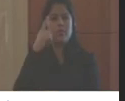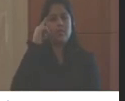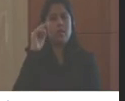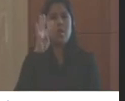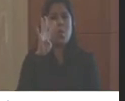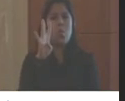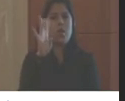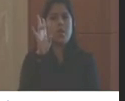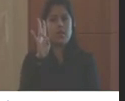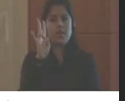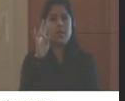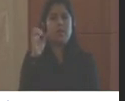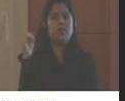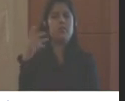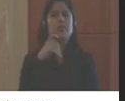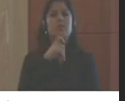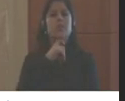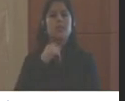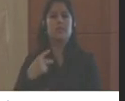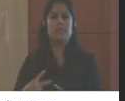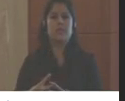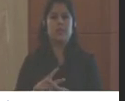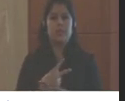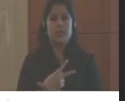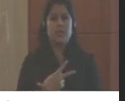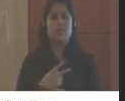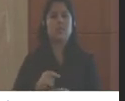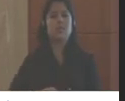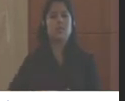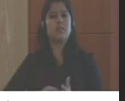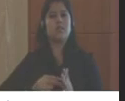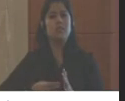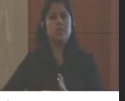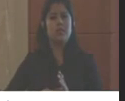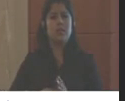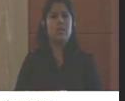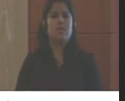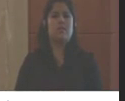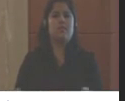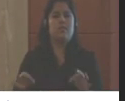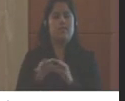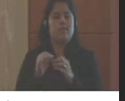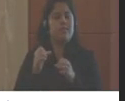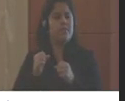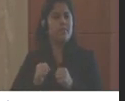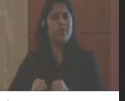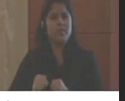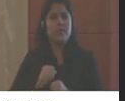was affected, and 40% of it with extreme drought,